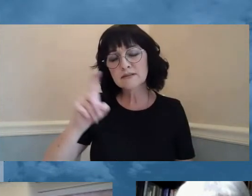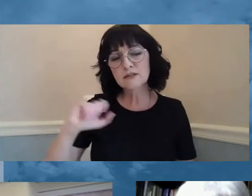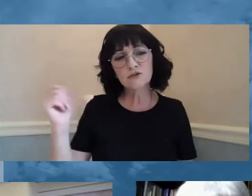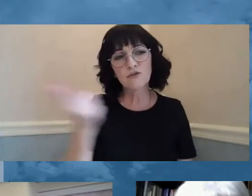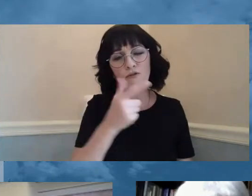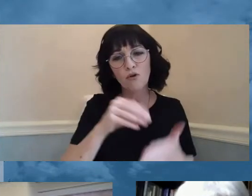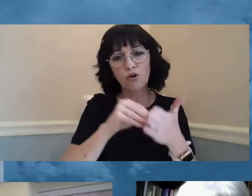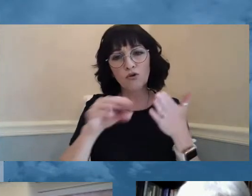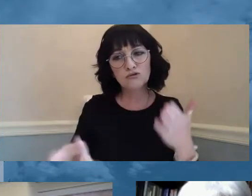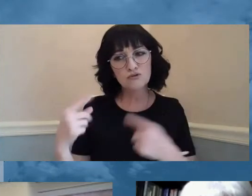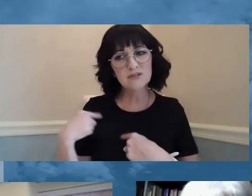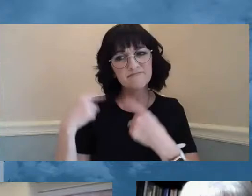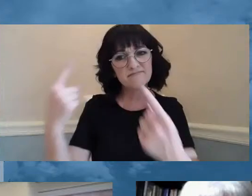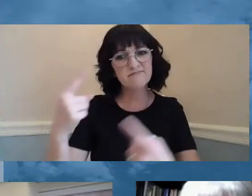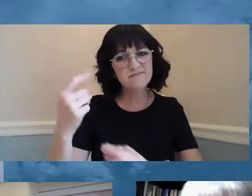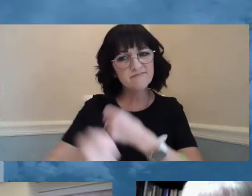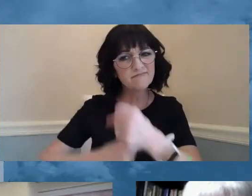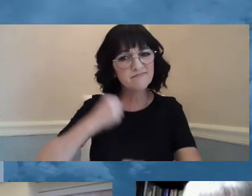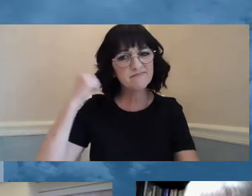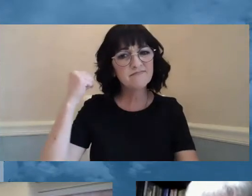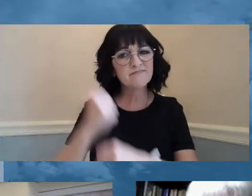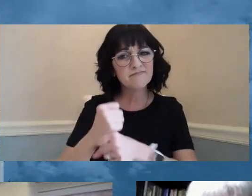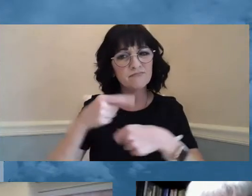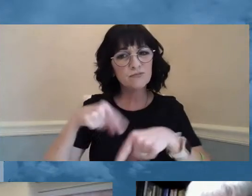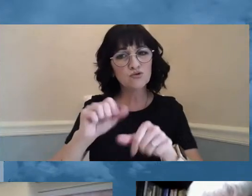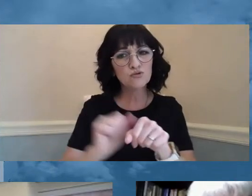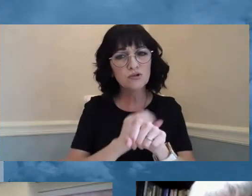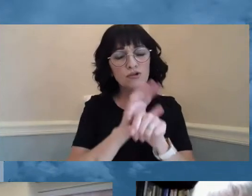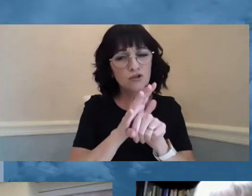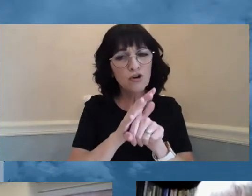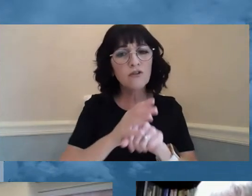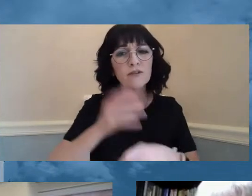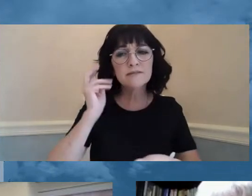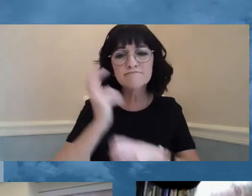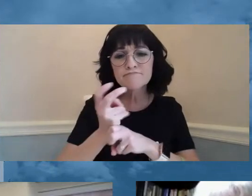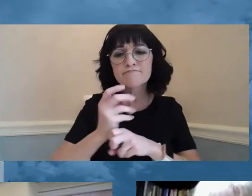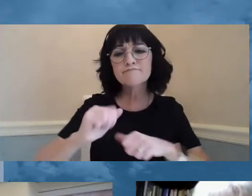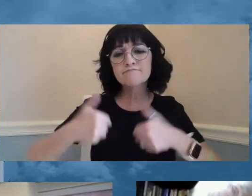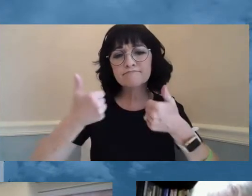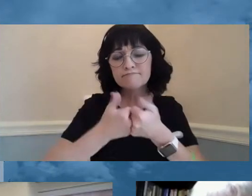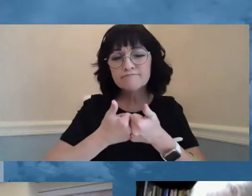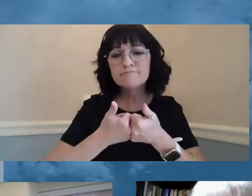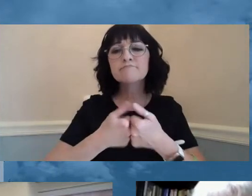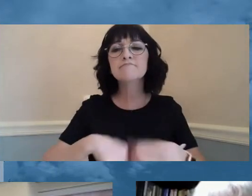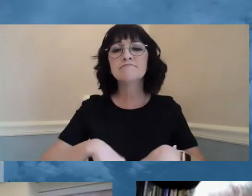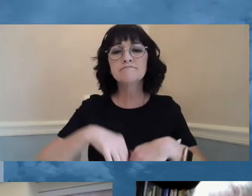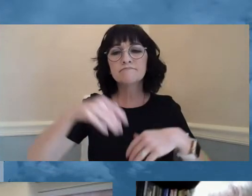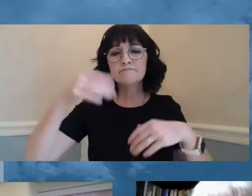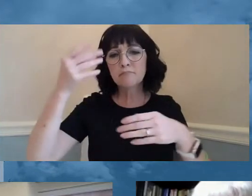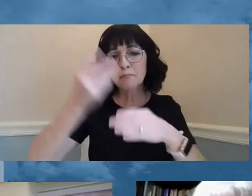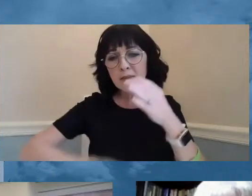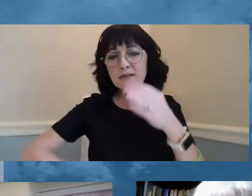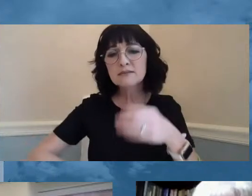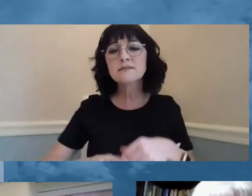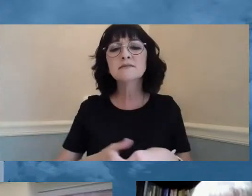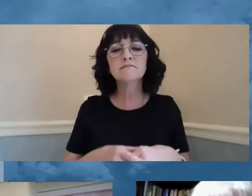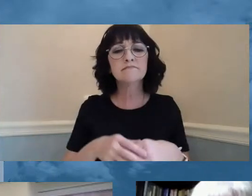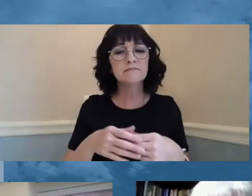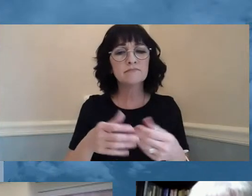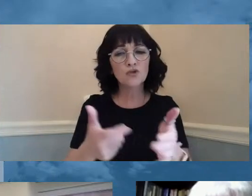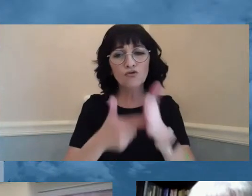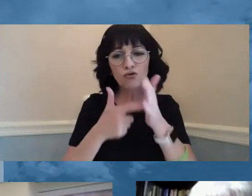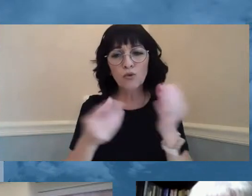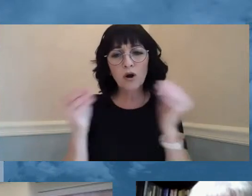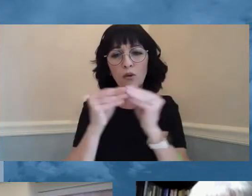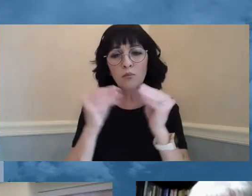in the last year and things they might have missed, things they need to catch up on, and additional resources so that we can help